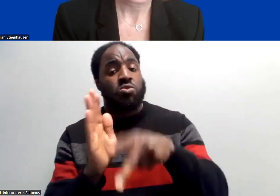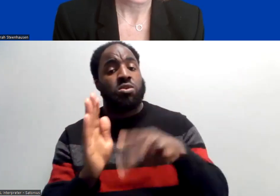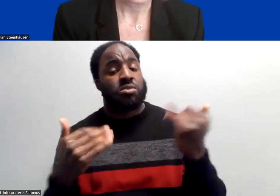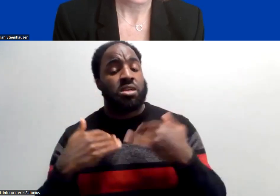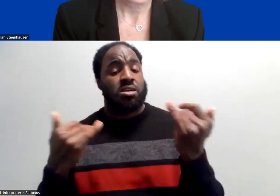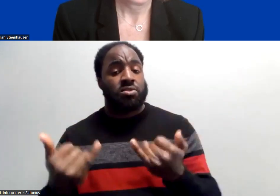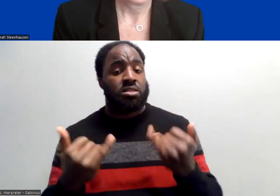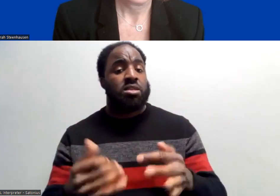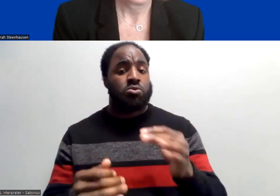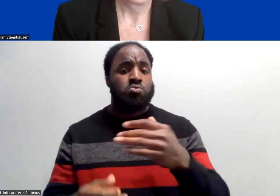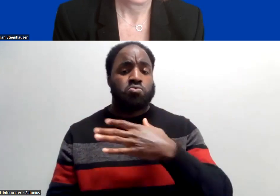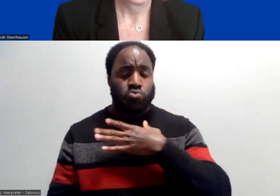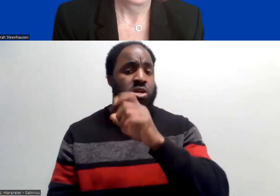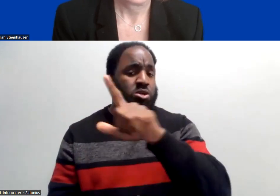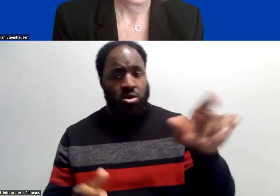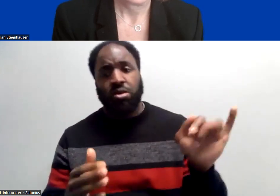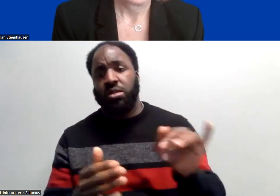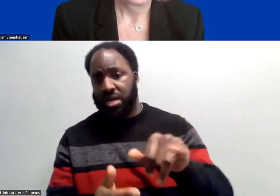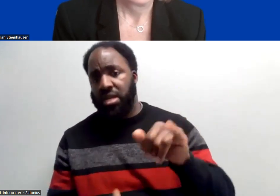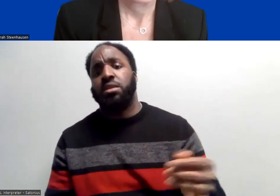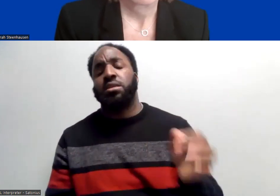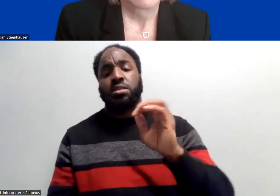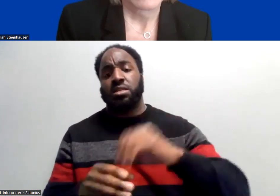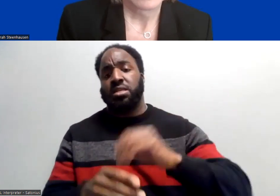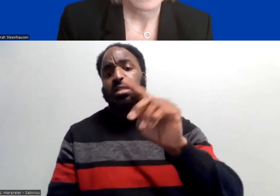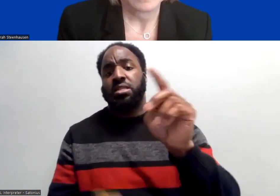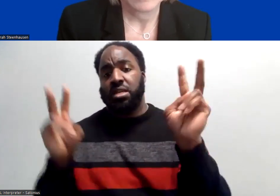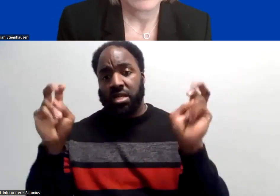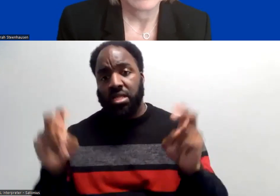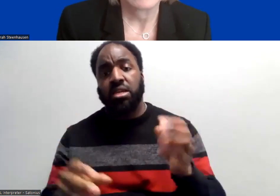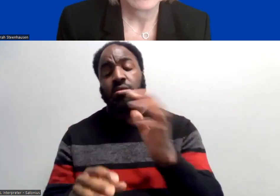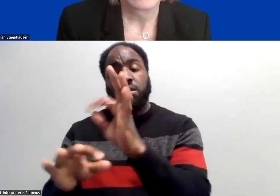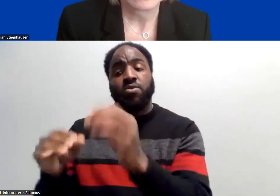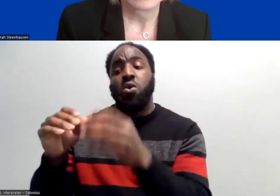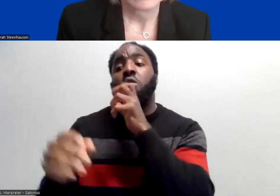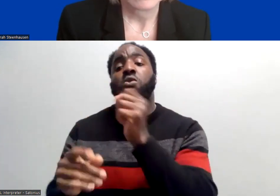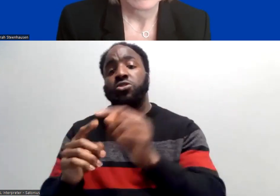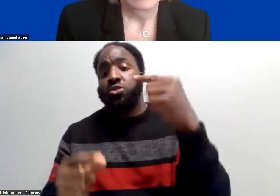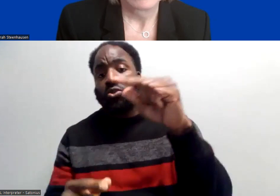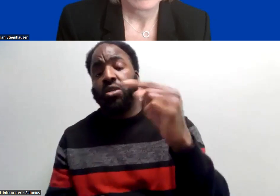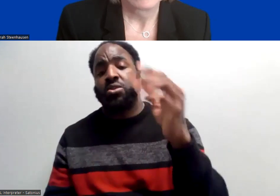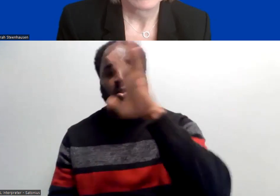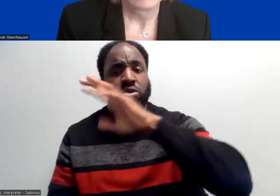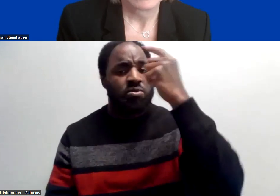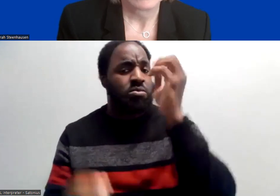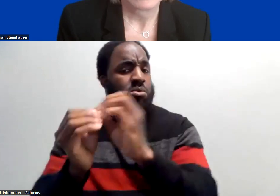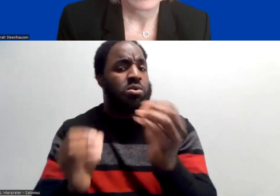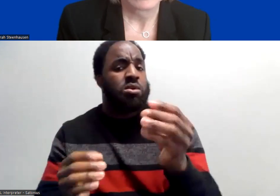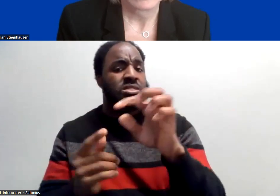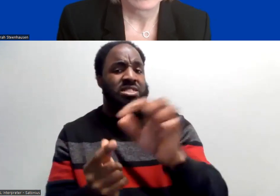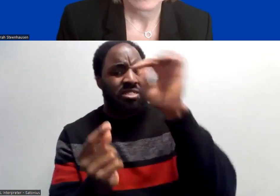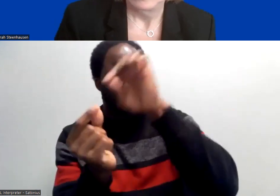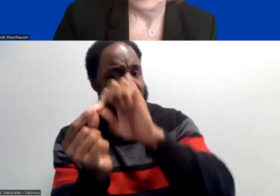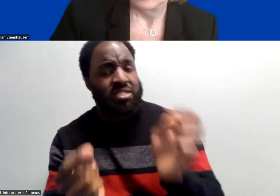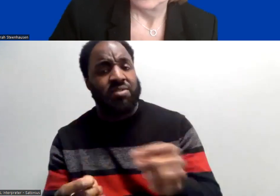we like all that. And in the theme of, you know, orange to green, we're looking for more specific